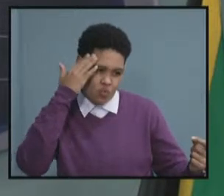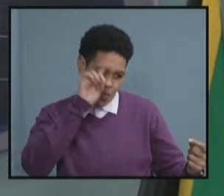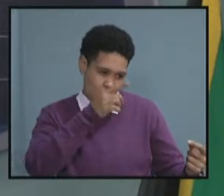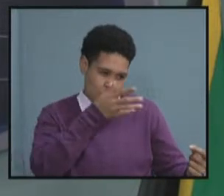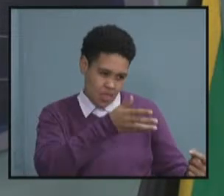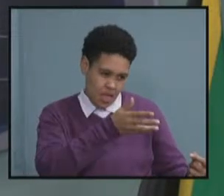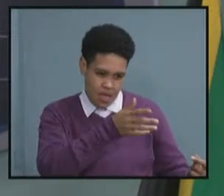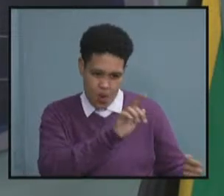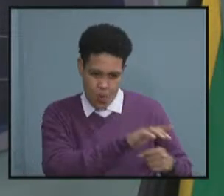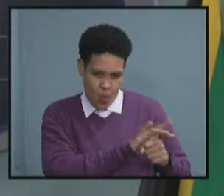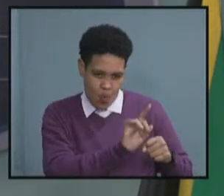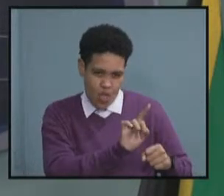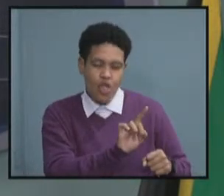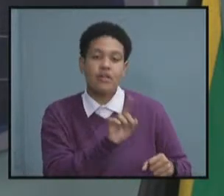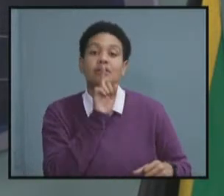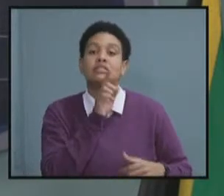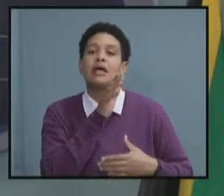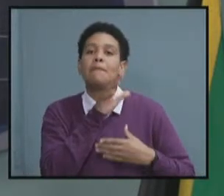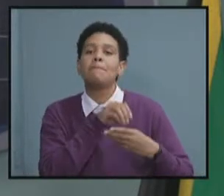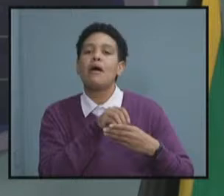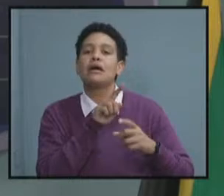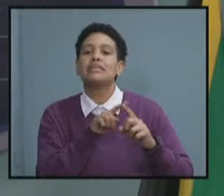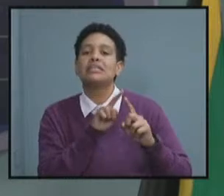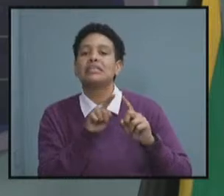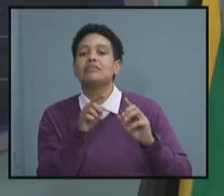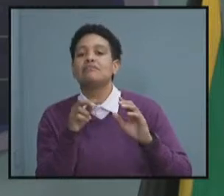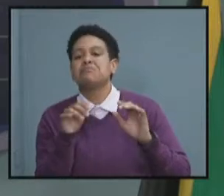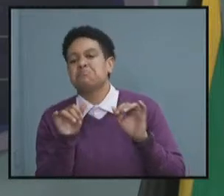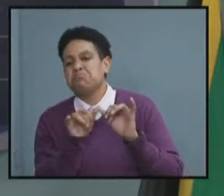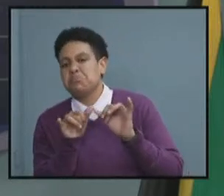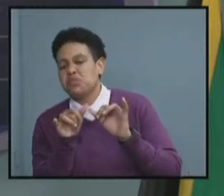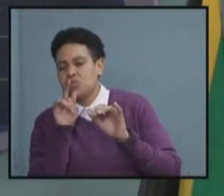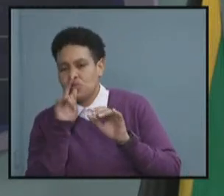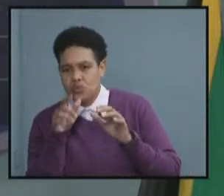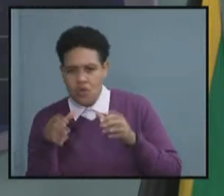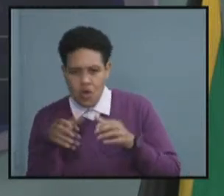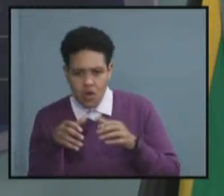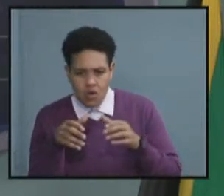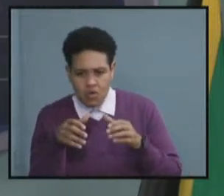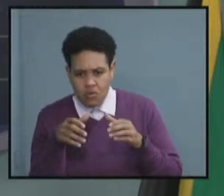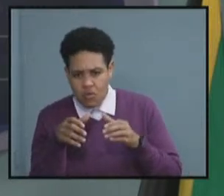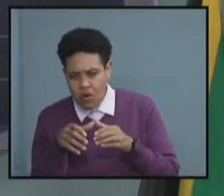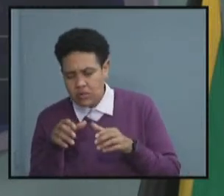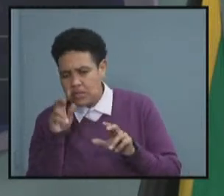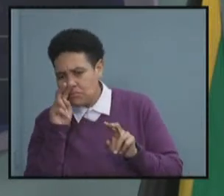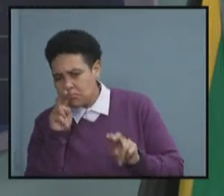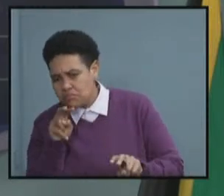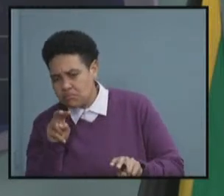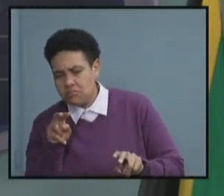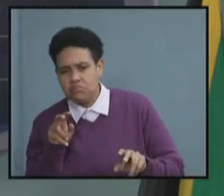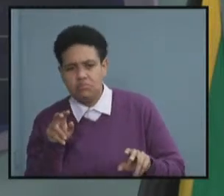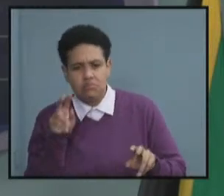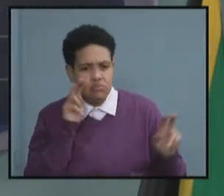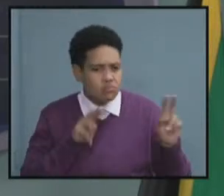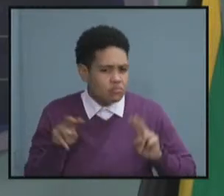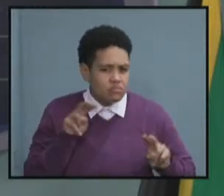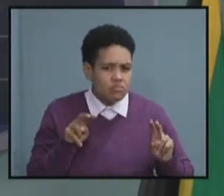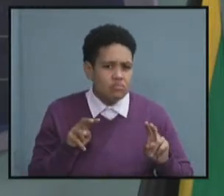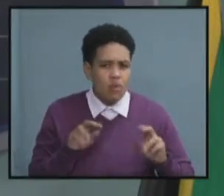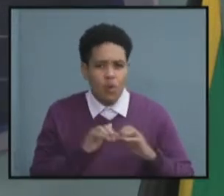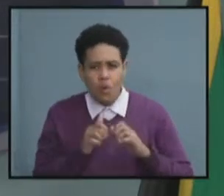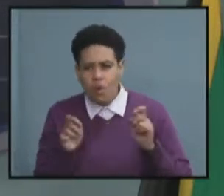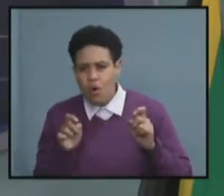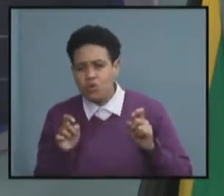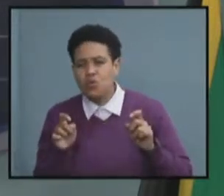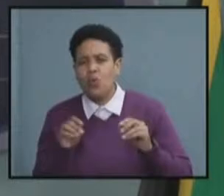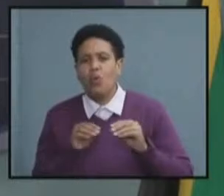of the measure to contain and monitor movement as part of the control